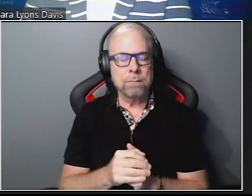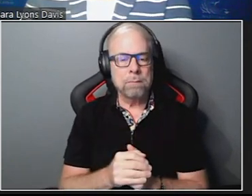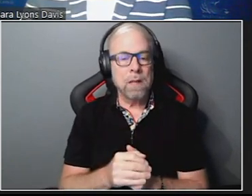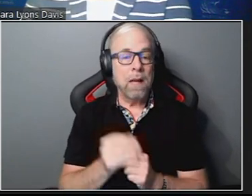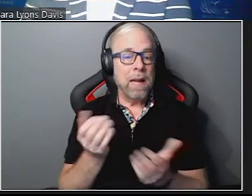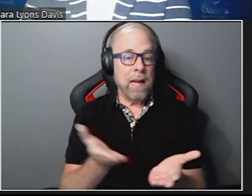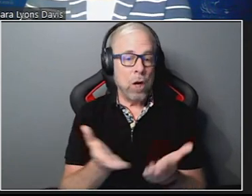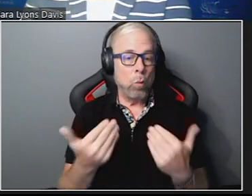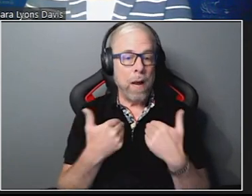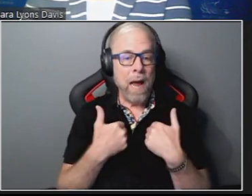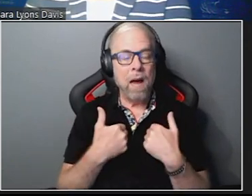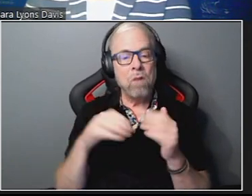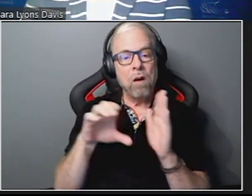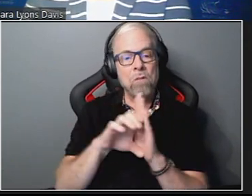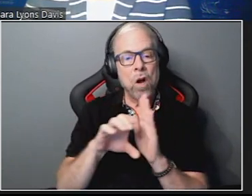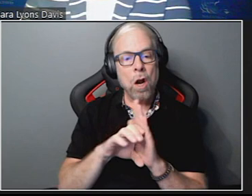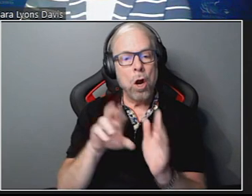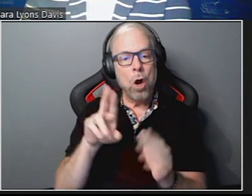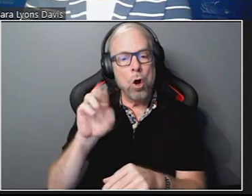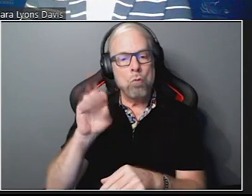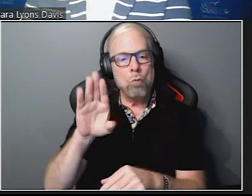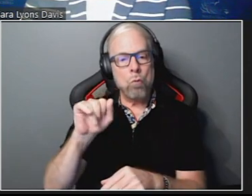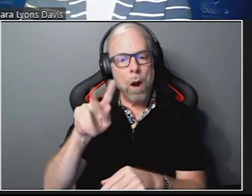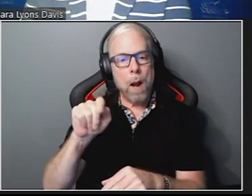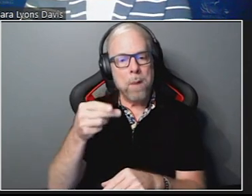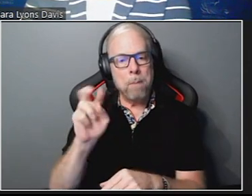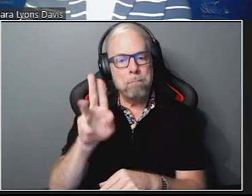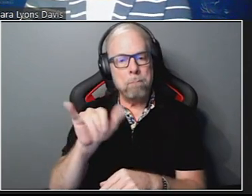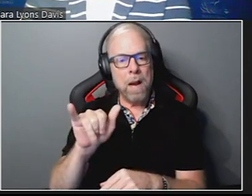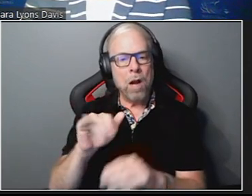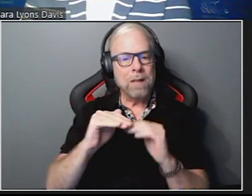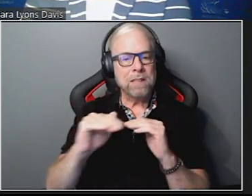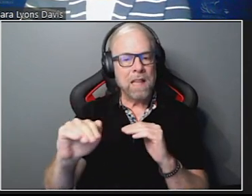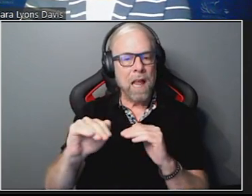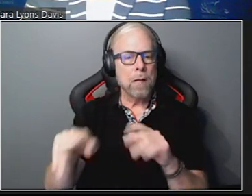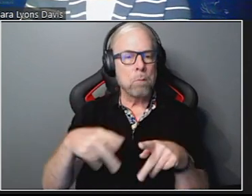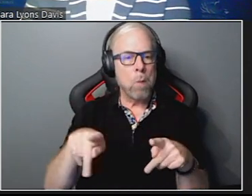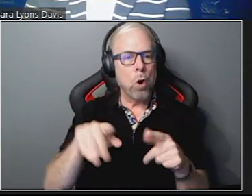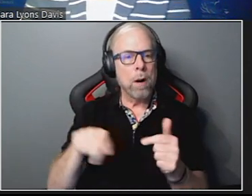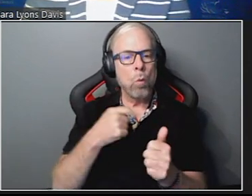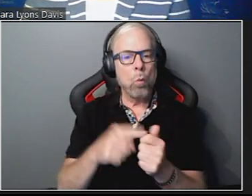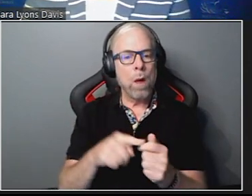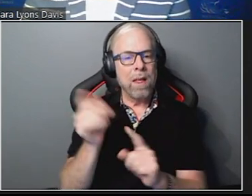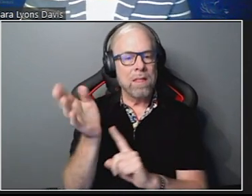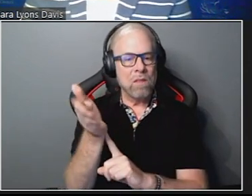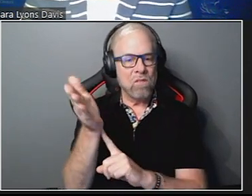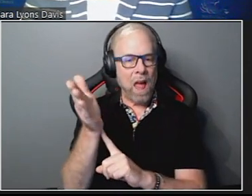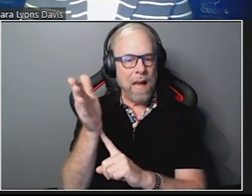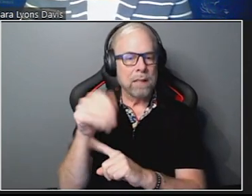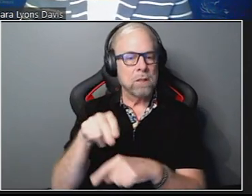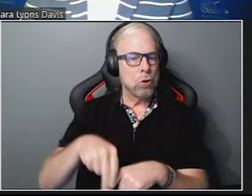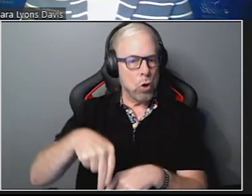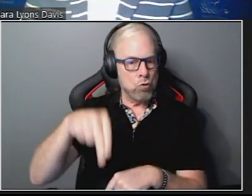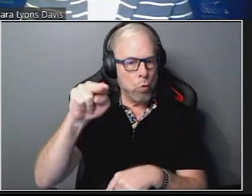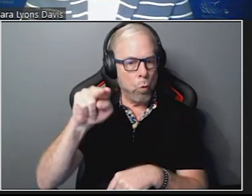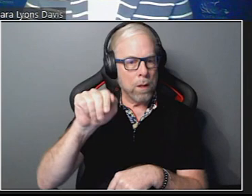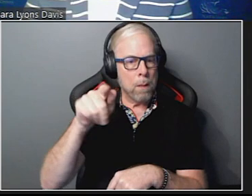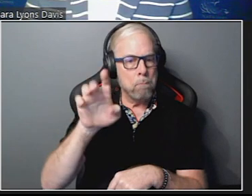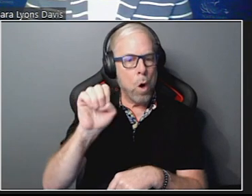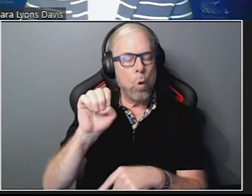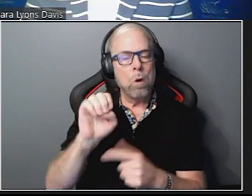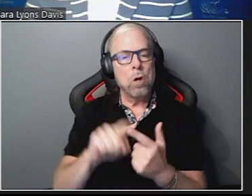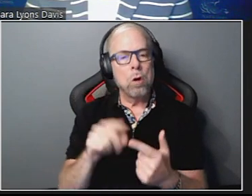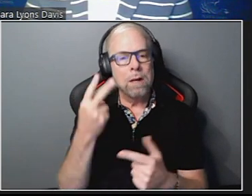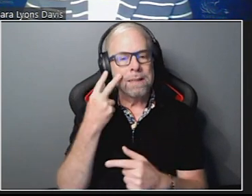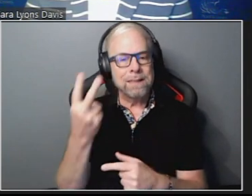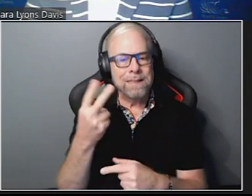have a photograph of the Robert Peary sledge party posing with flags at the North Pole. You can see Henson right